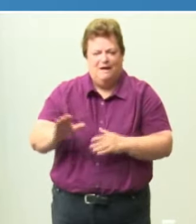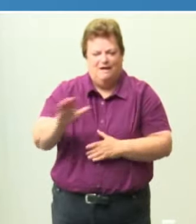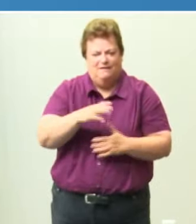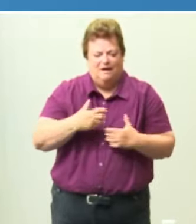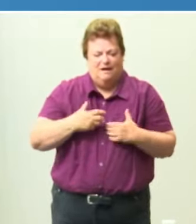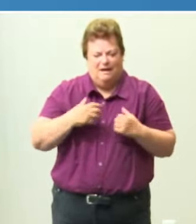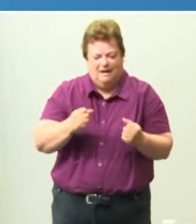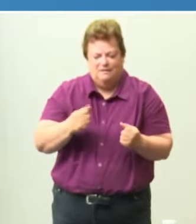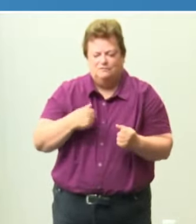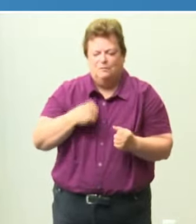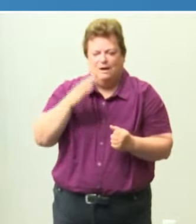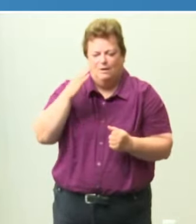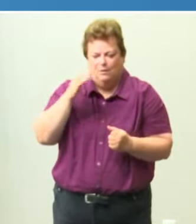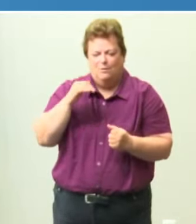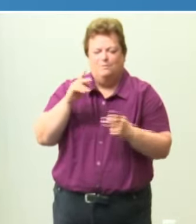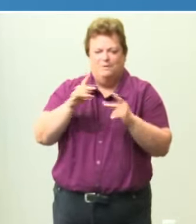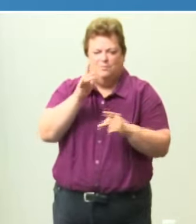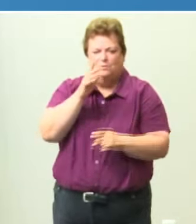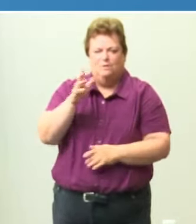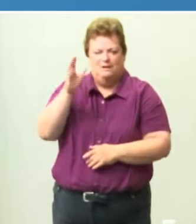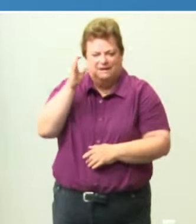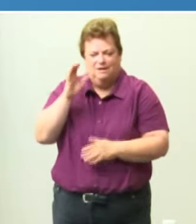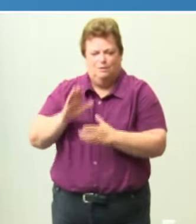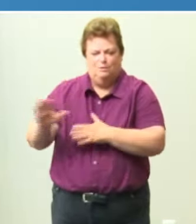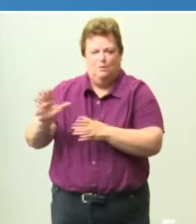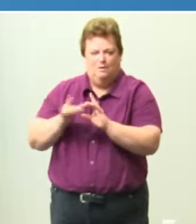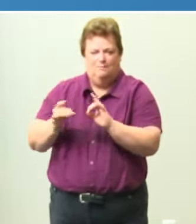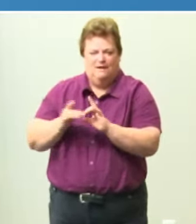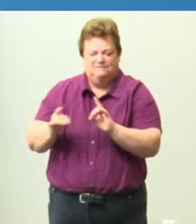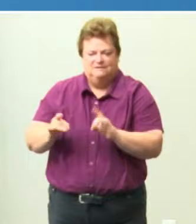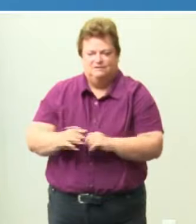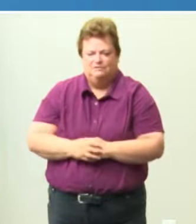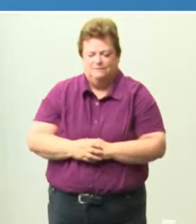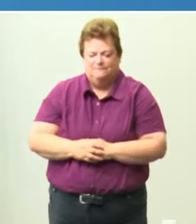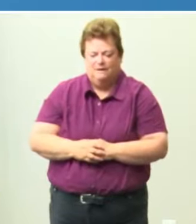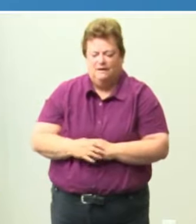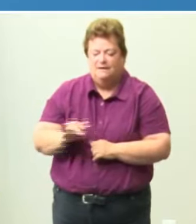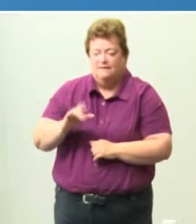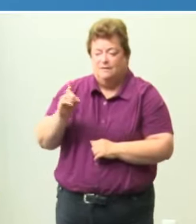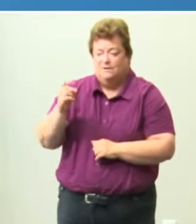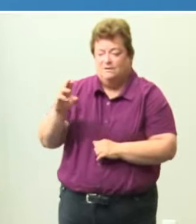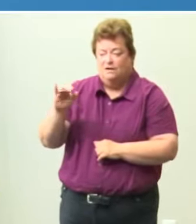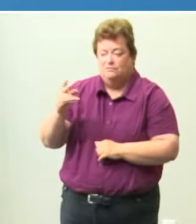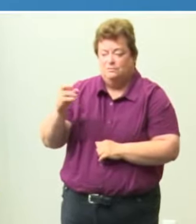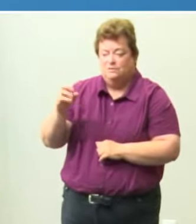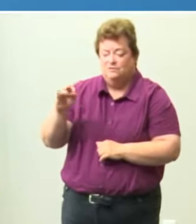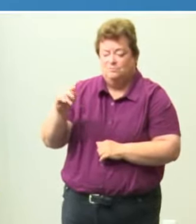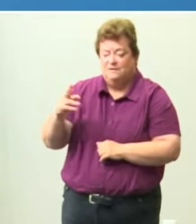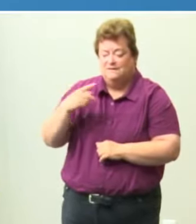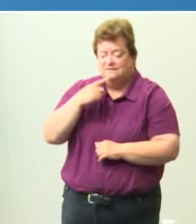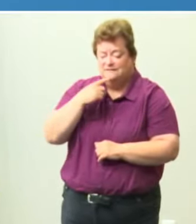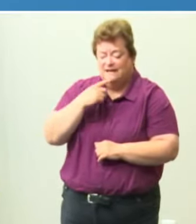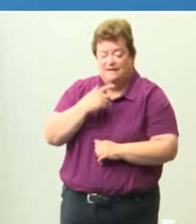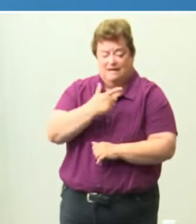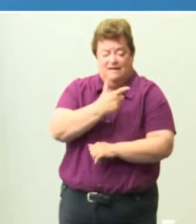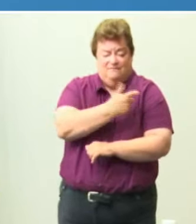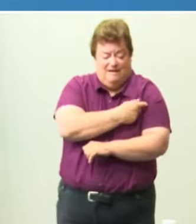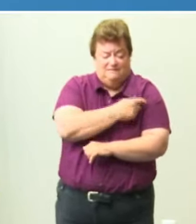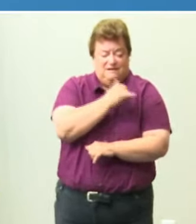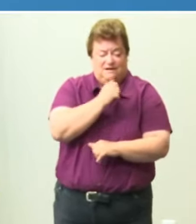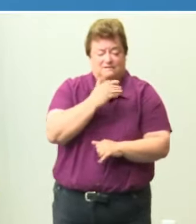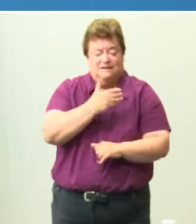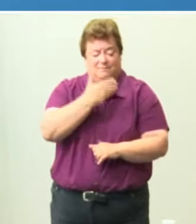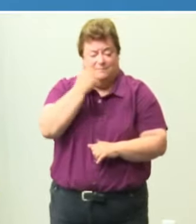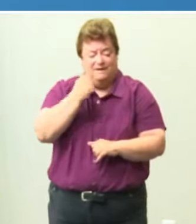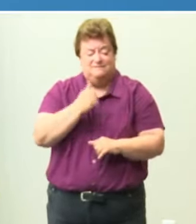that message and what we say. You know, as Dr. Richmond said, the vaccine continues to be our best defense